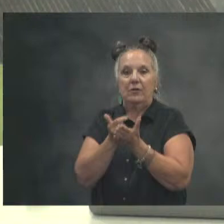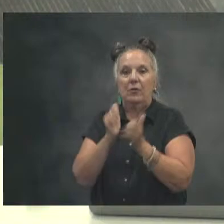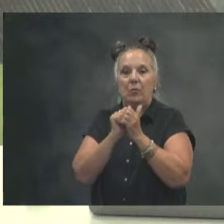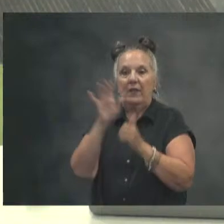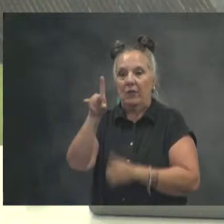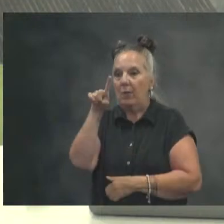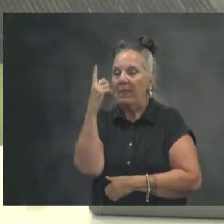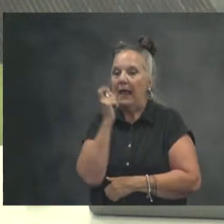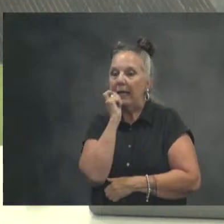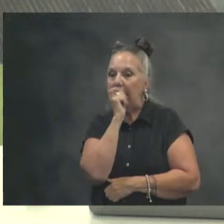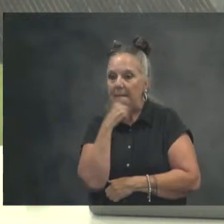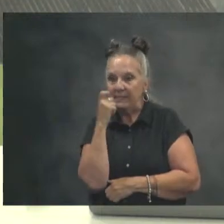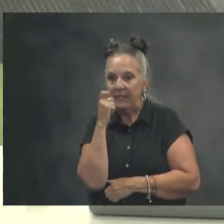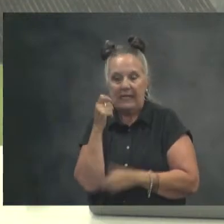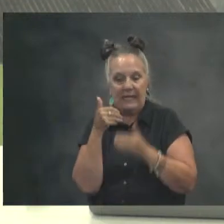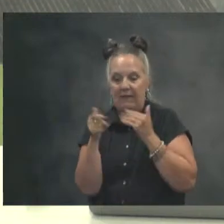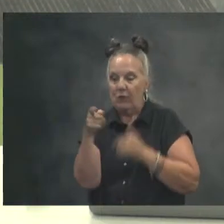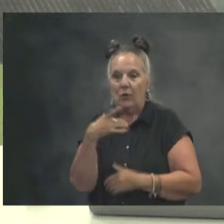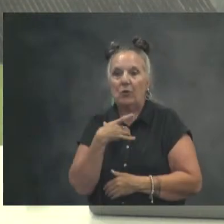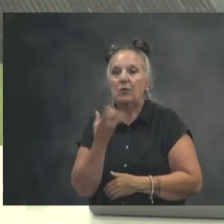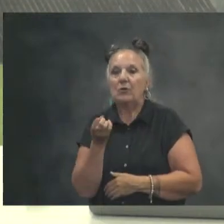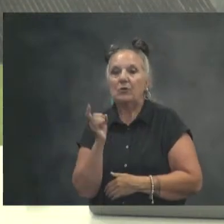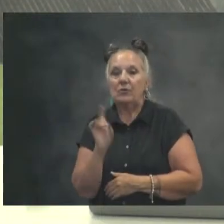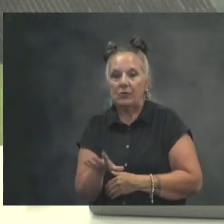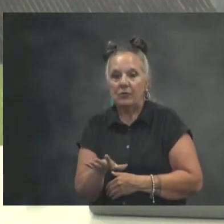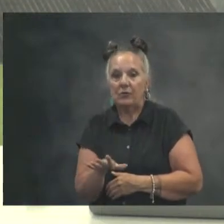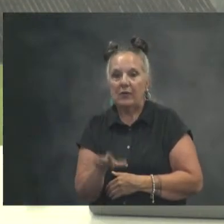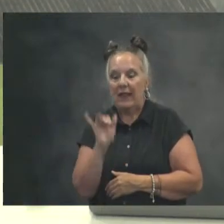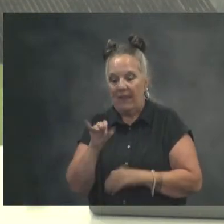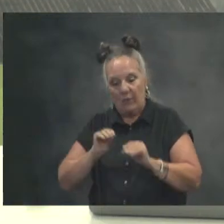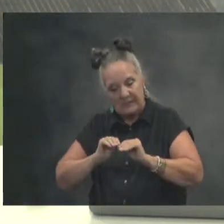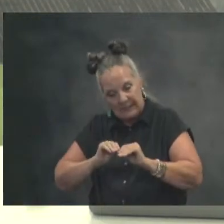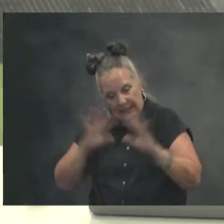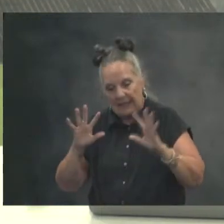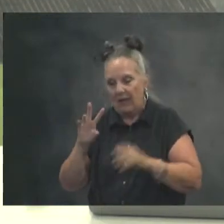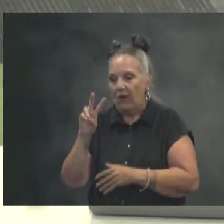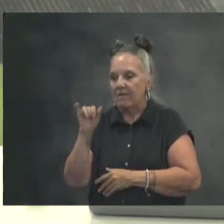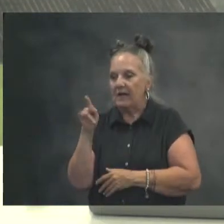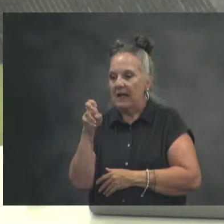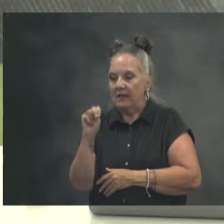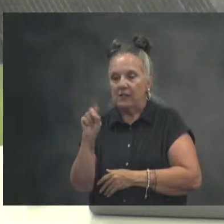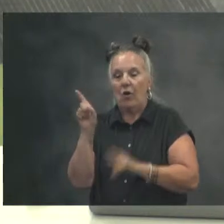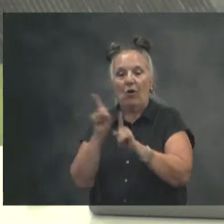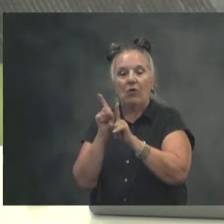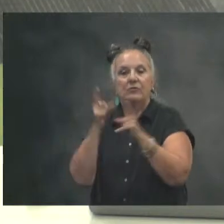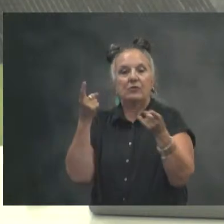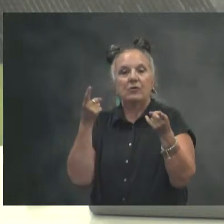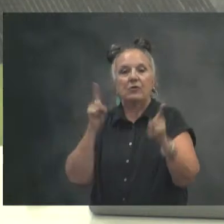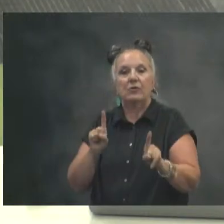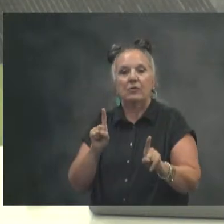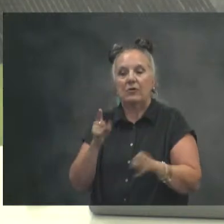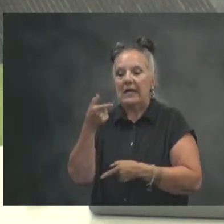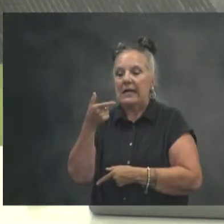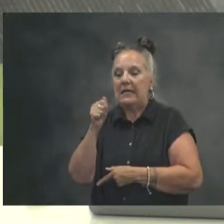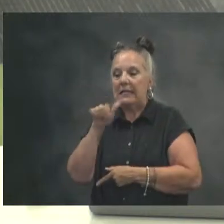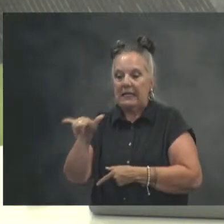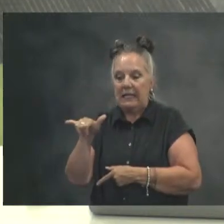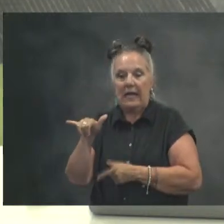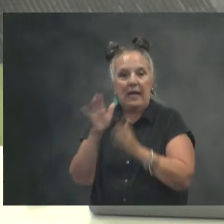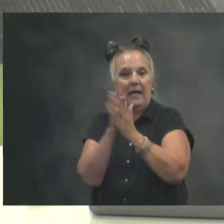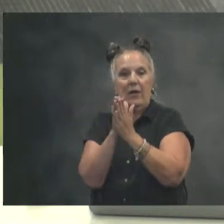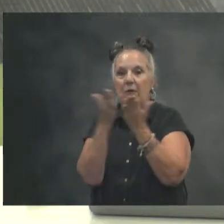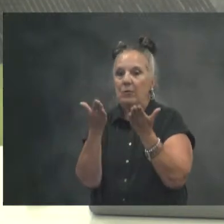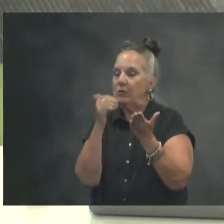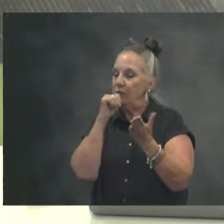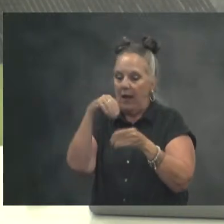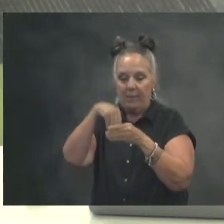lipstick, even though you didn't like it. You know, and that was a clear violation. She also agreed that the gay pornography books should not be in